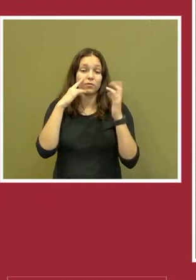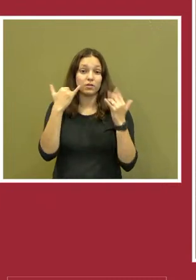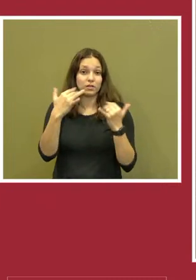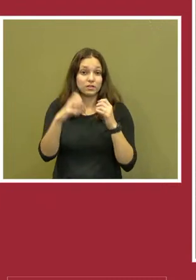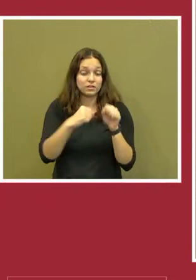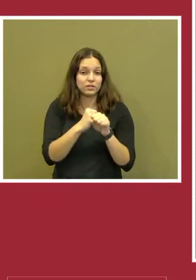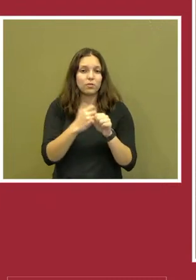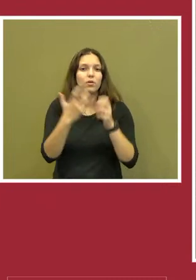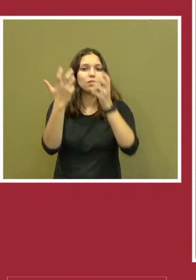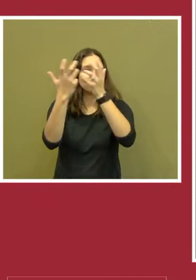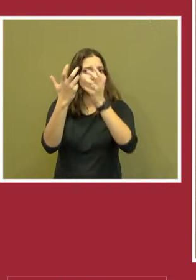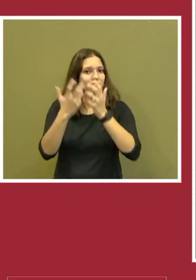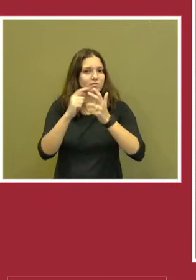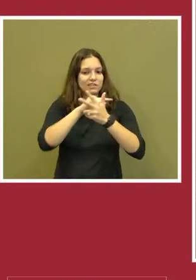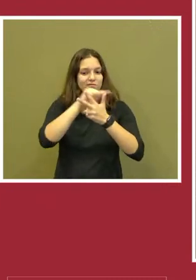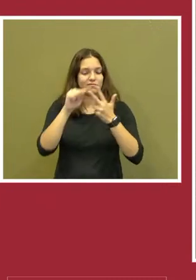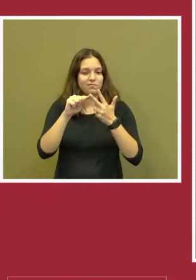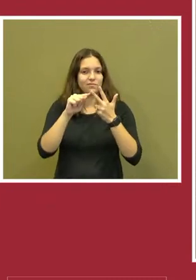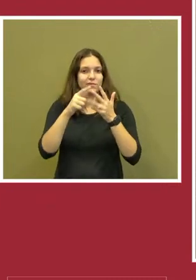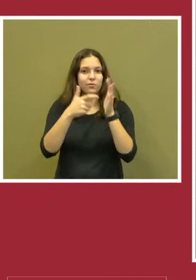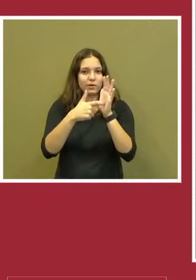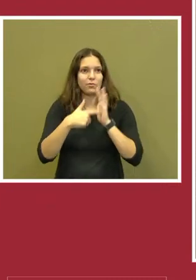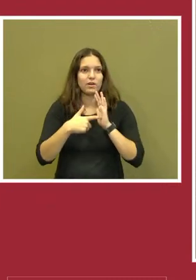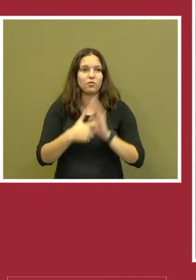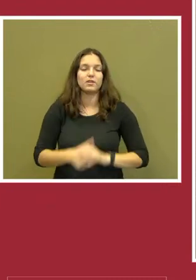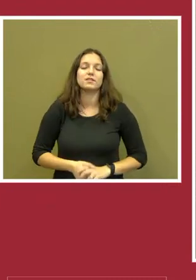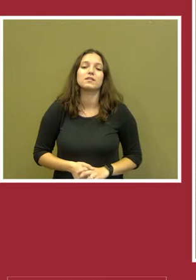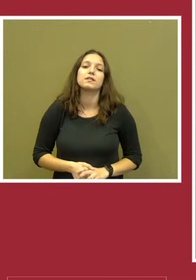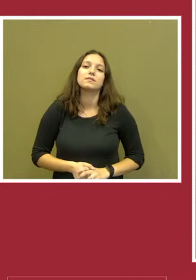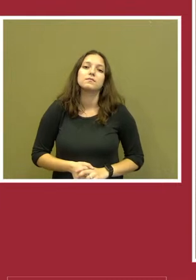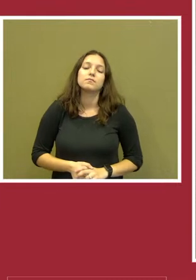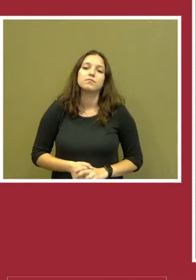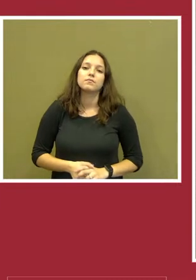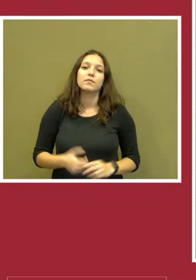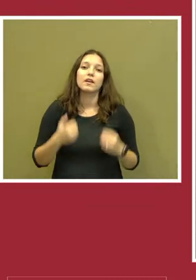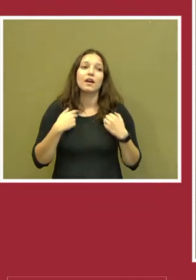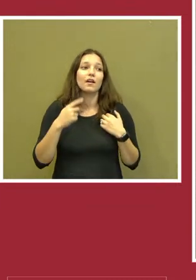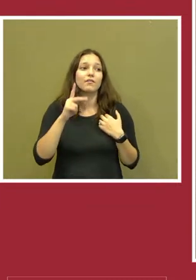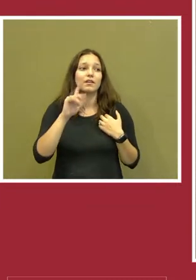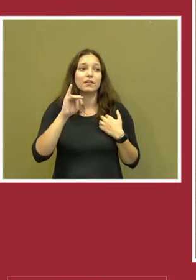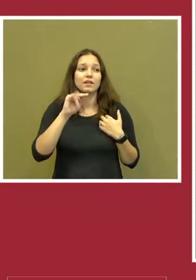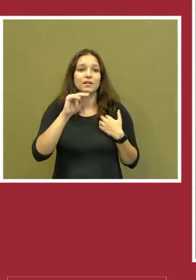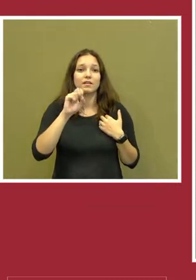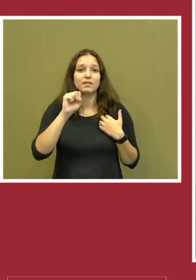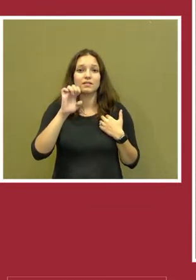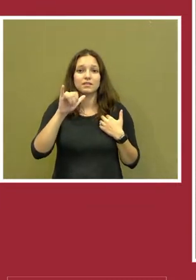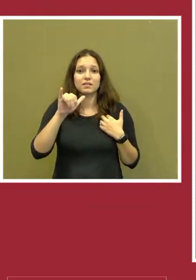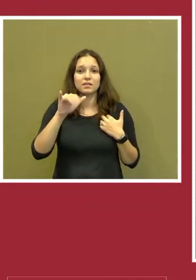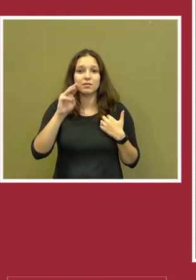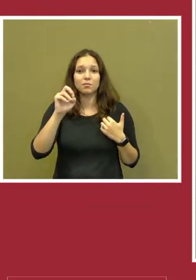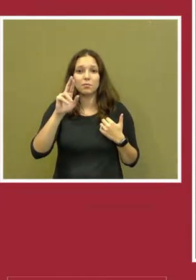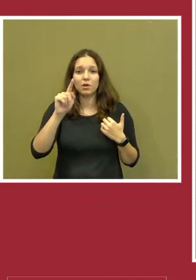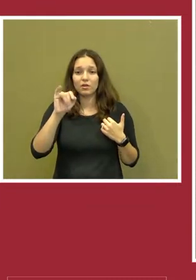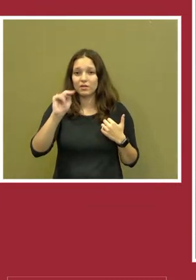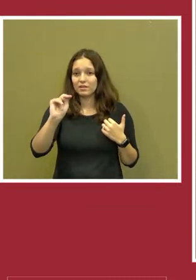meet all those requirements. I have Kinsey Martin is here. This is not about